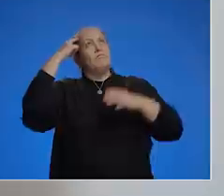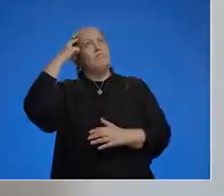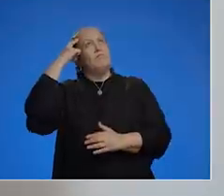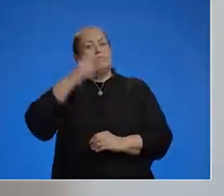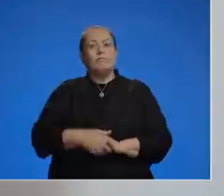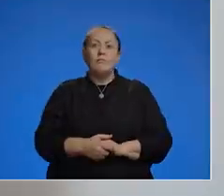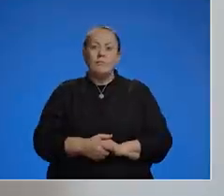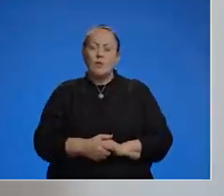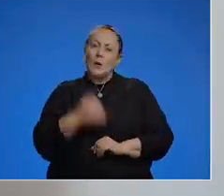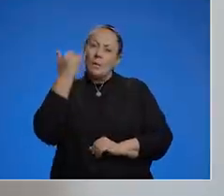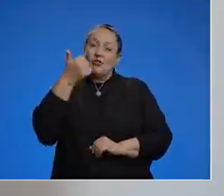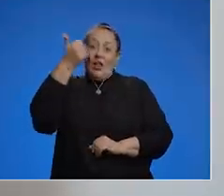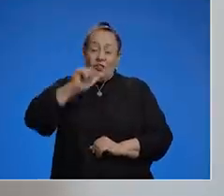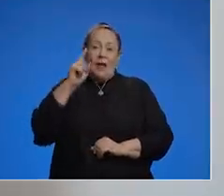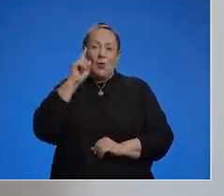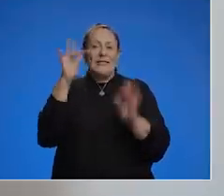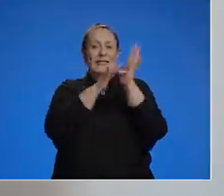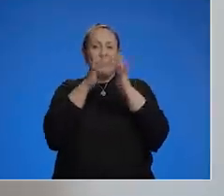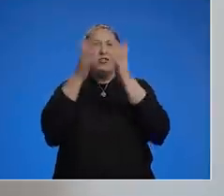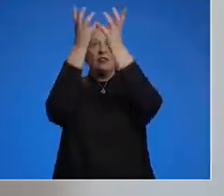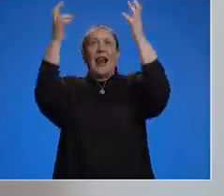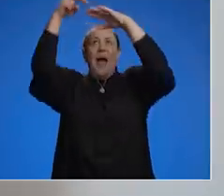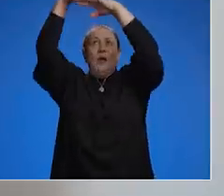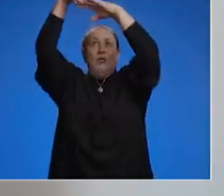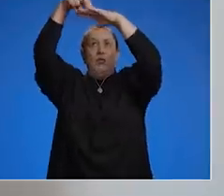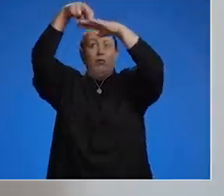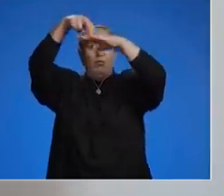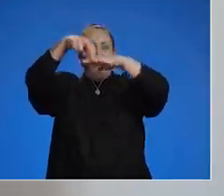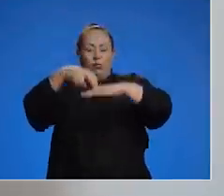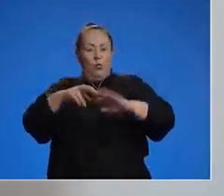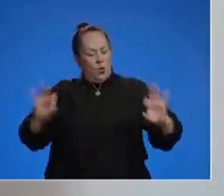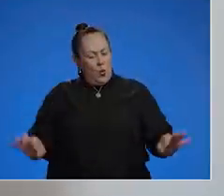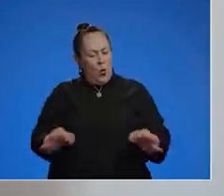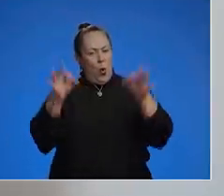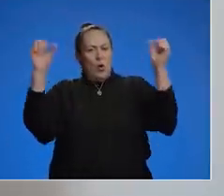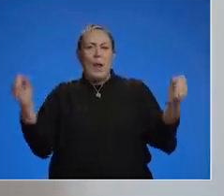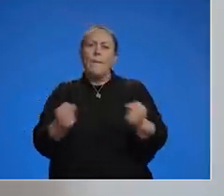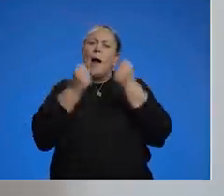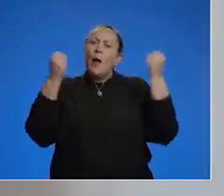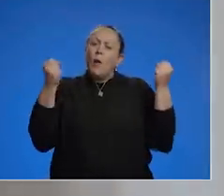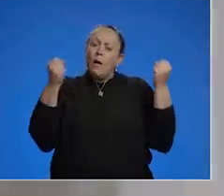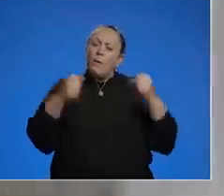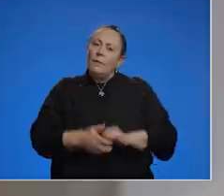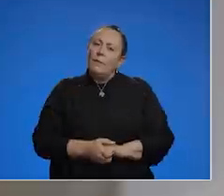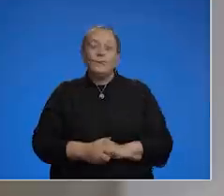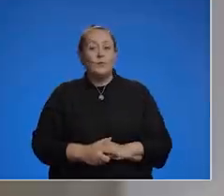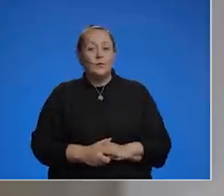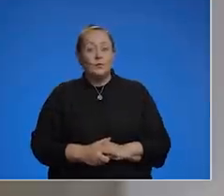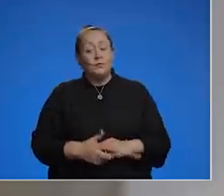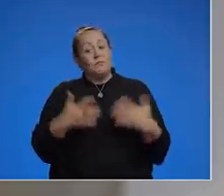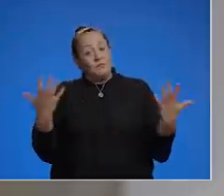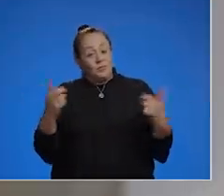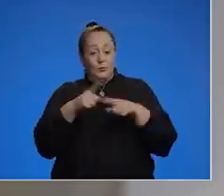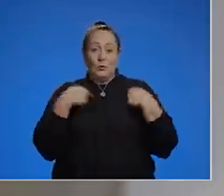see the Son of Man coming with power and glory. He is near. So